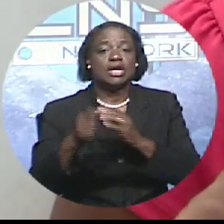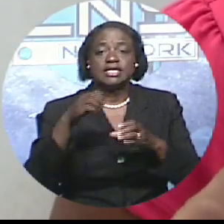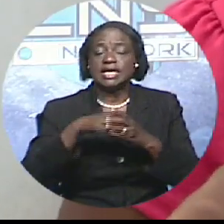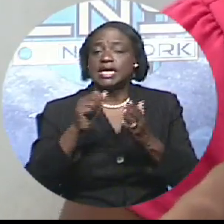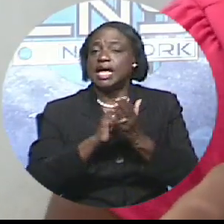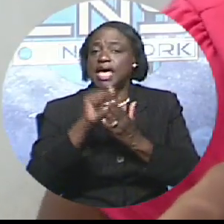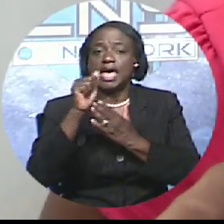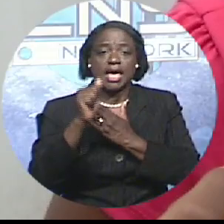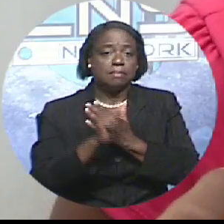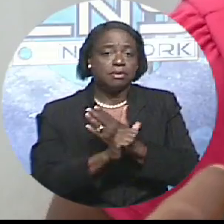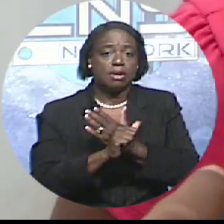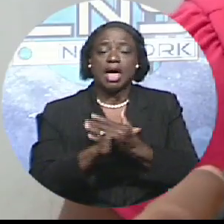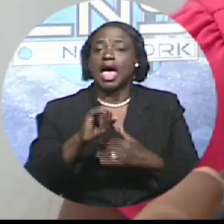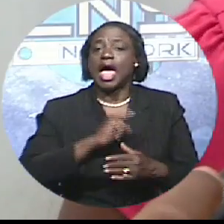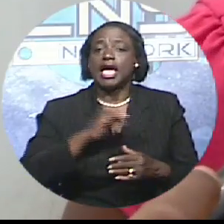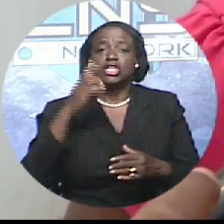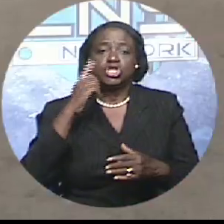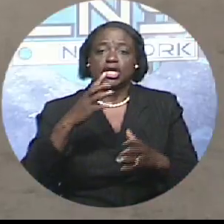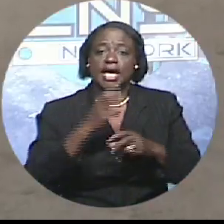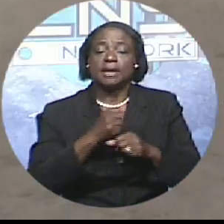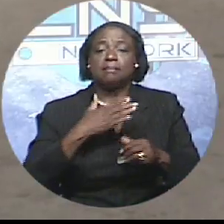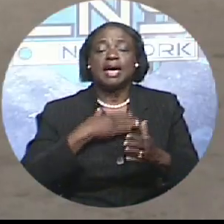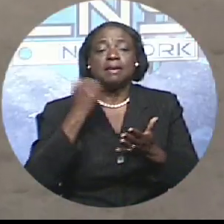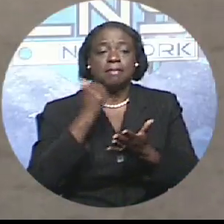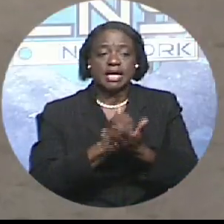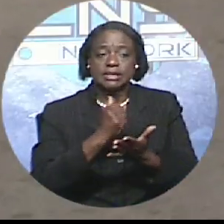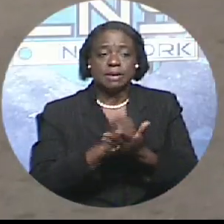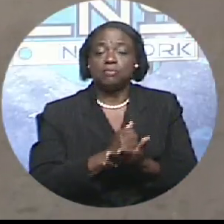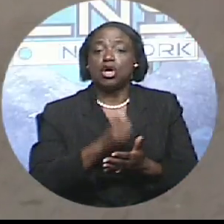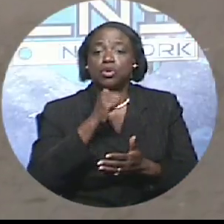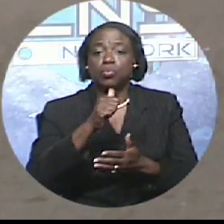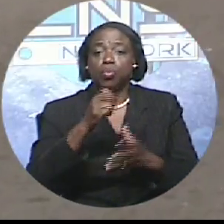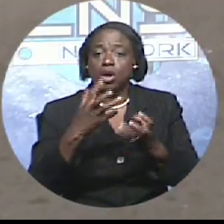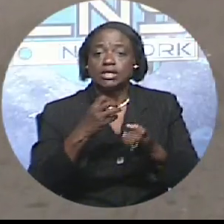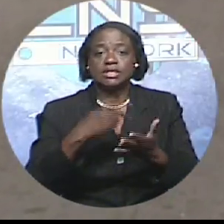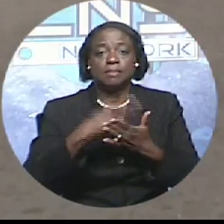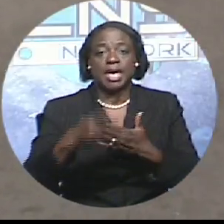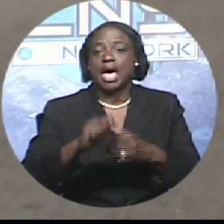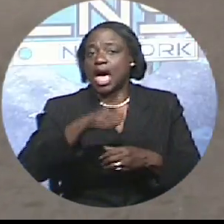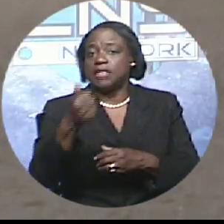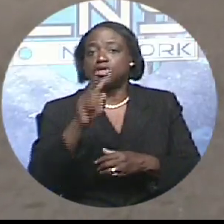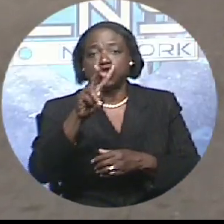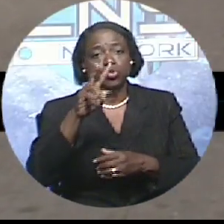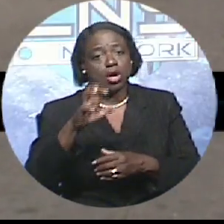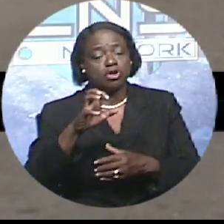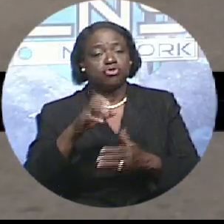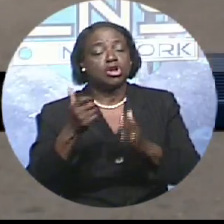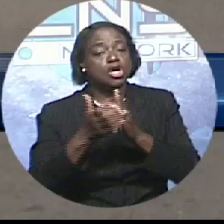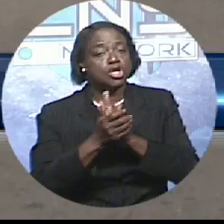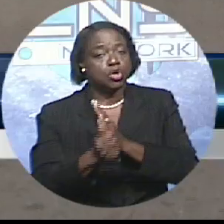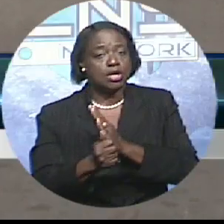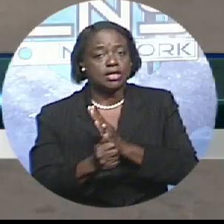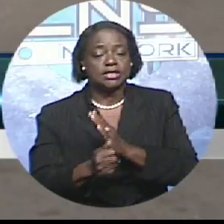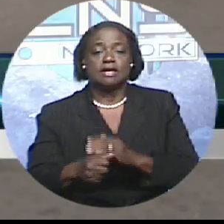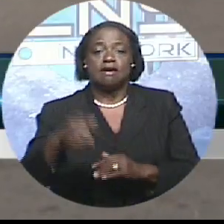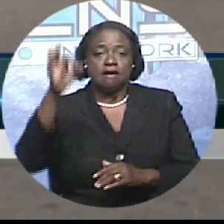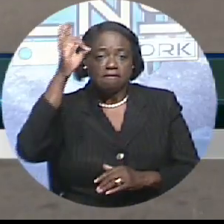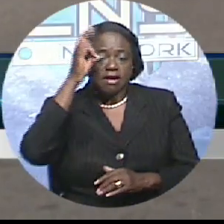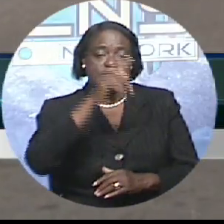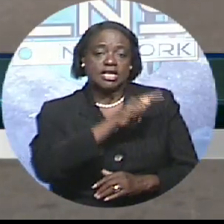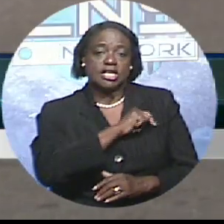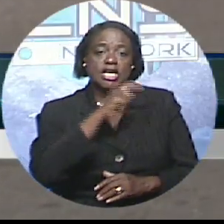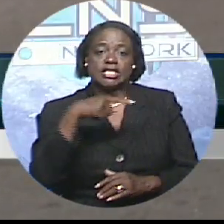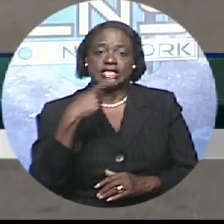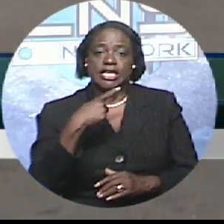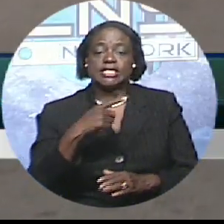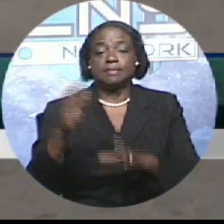should be able to get my passport from then. Contrary to that, Acting Chief Passport Officer Freddie Tucker says Bahamians are taking full